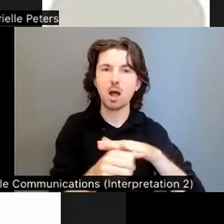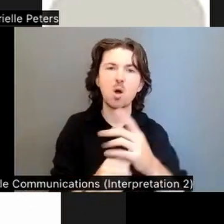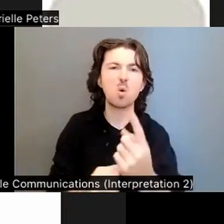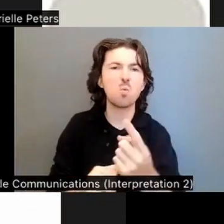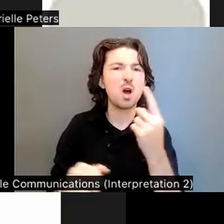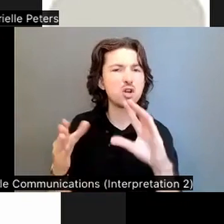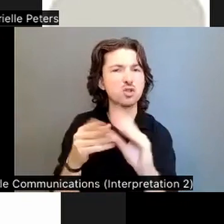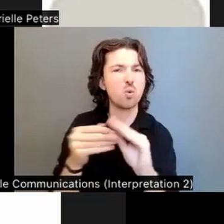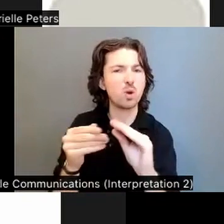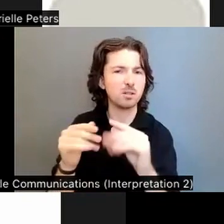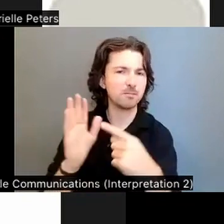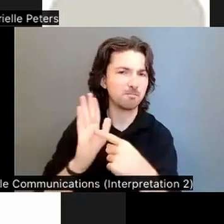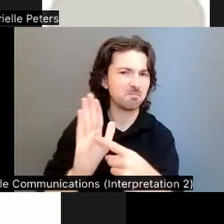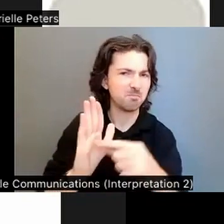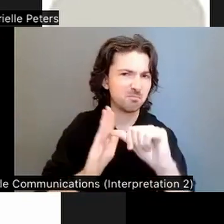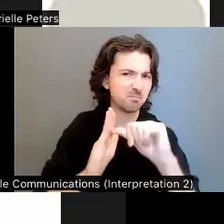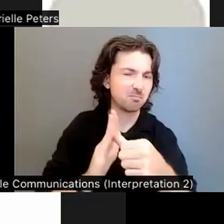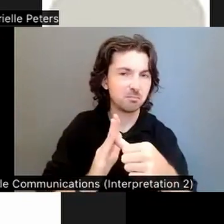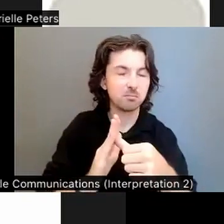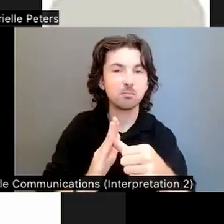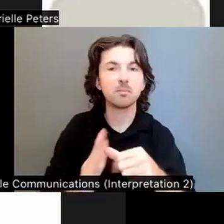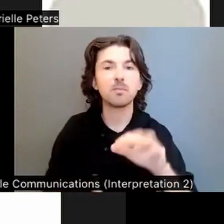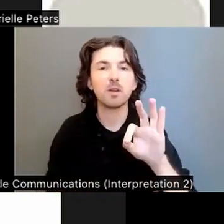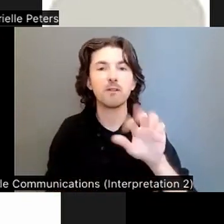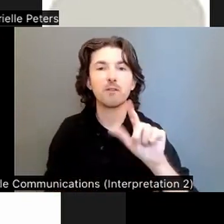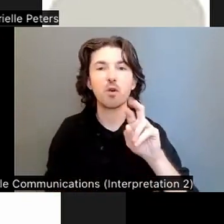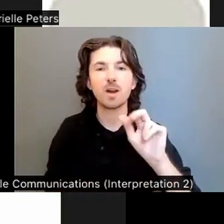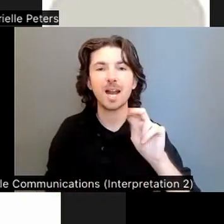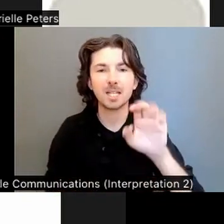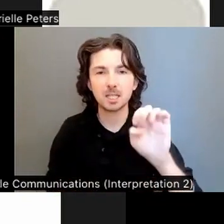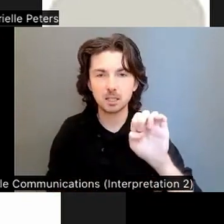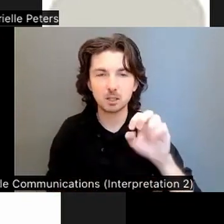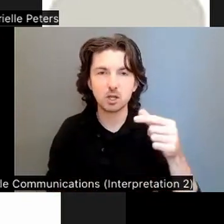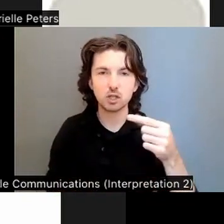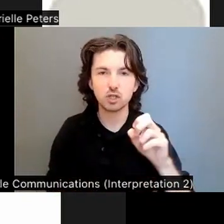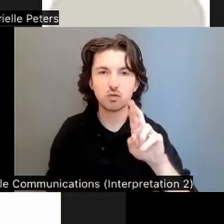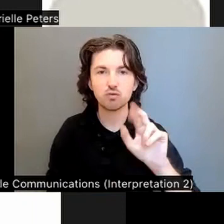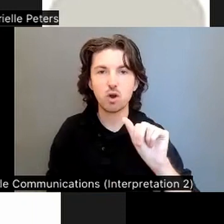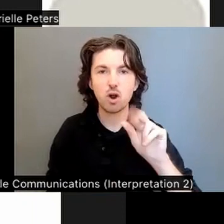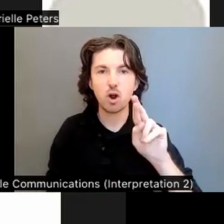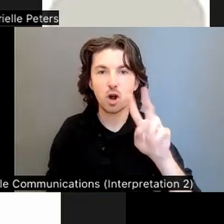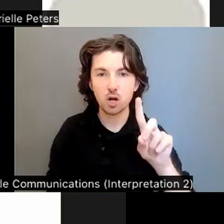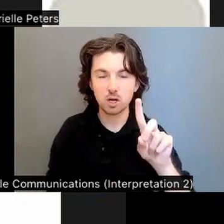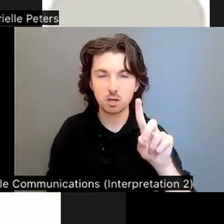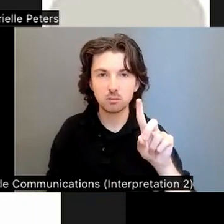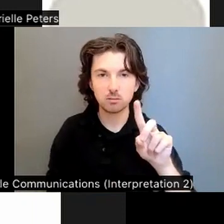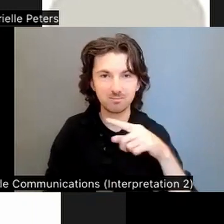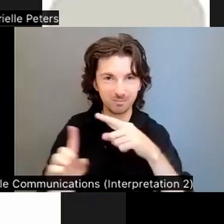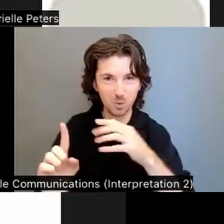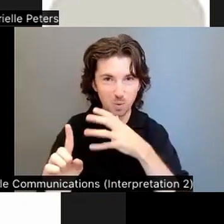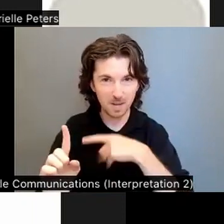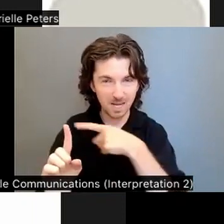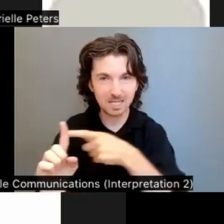it. And that is the death of Florence Gerard, who was a woman with Down syndrome in her 50s